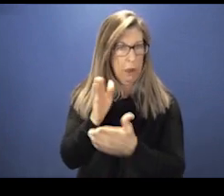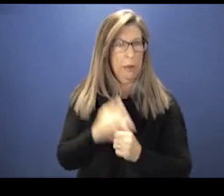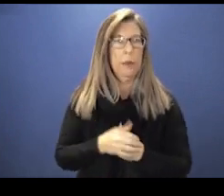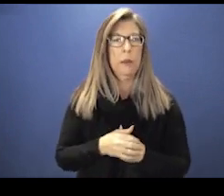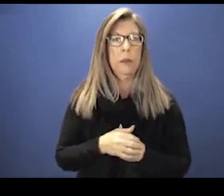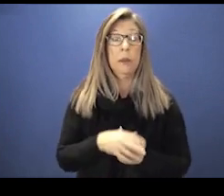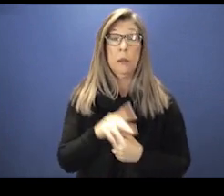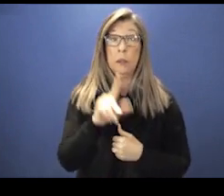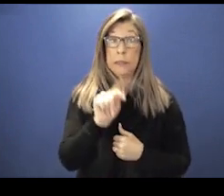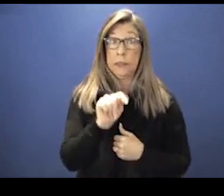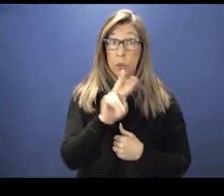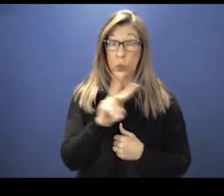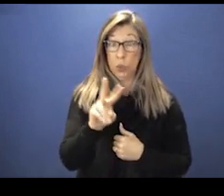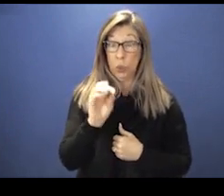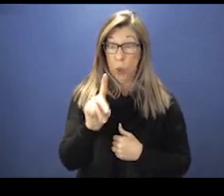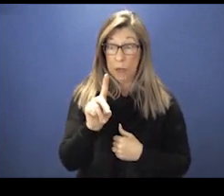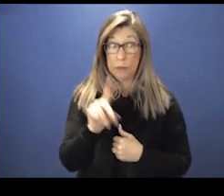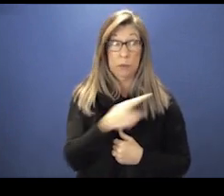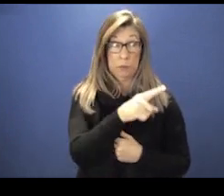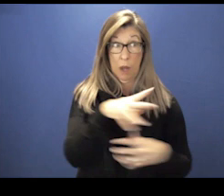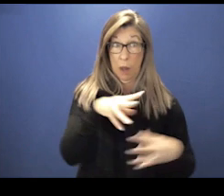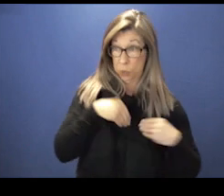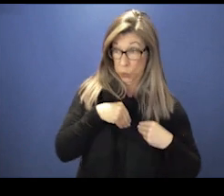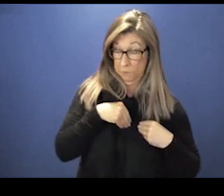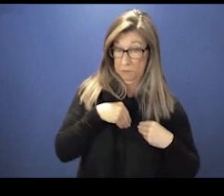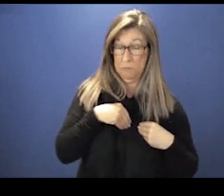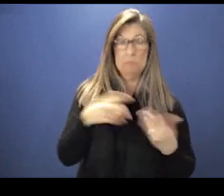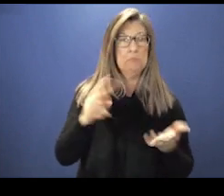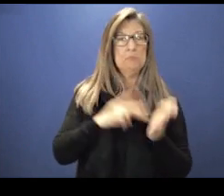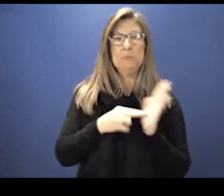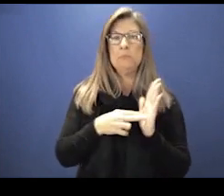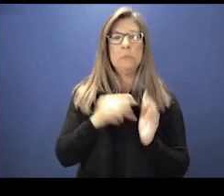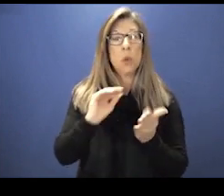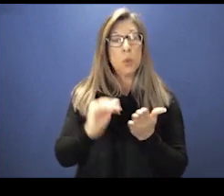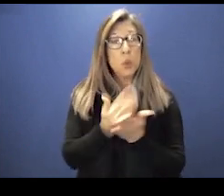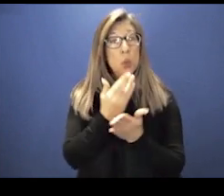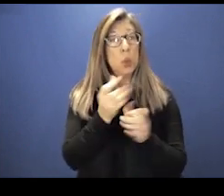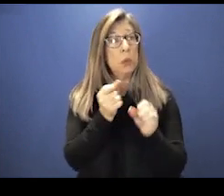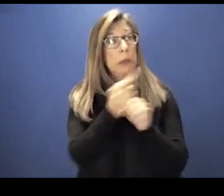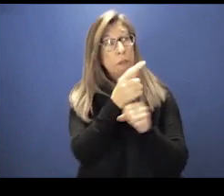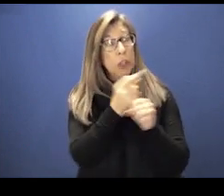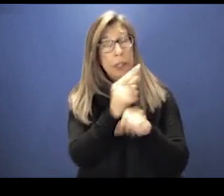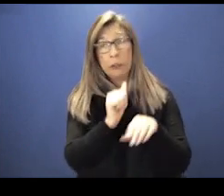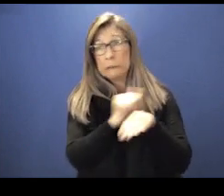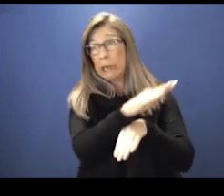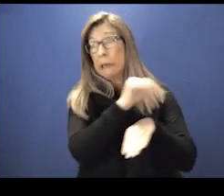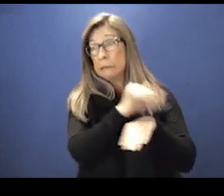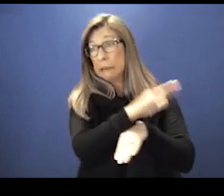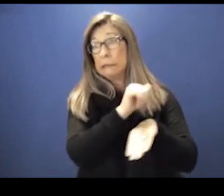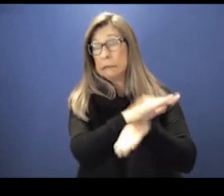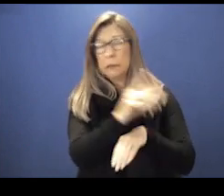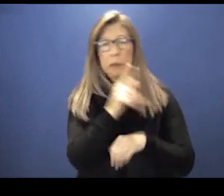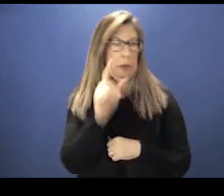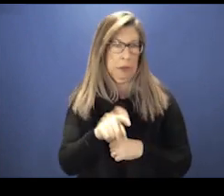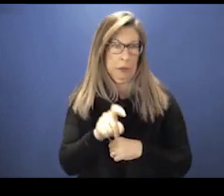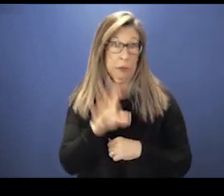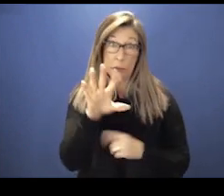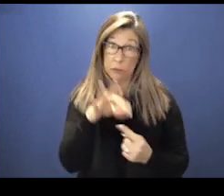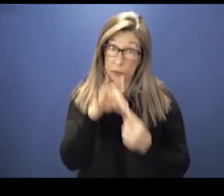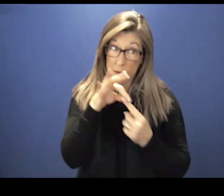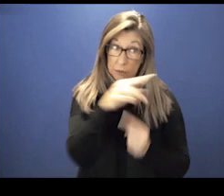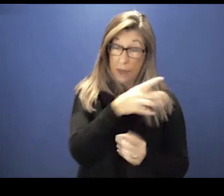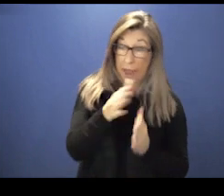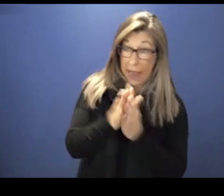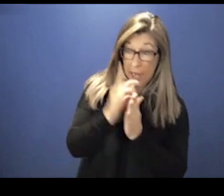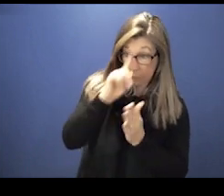Form T2201 is approved by the CRA, they do not need to send a new form each year unless we ask for a new one.